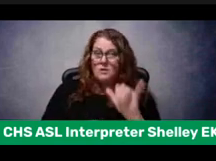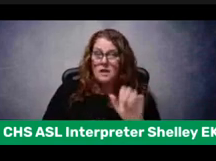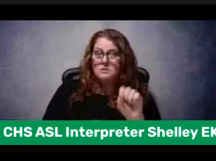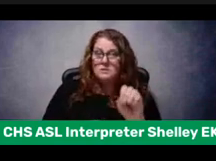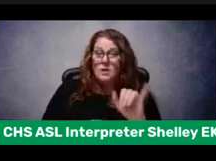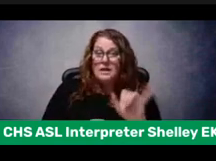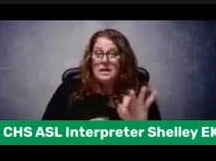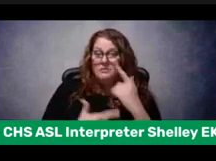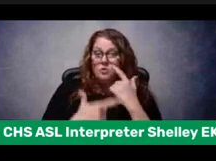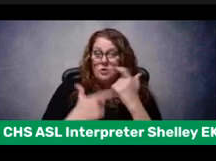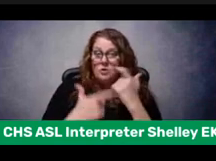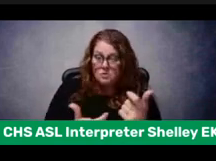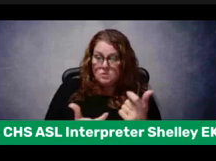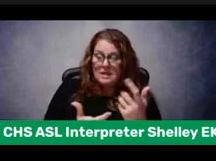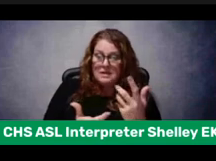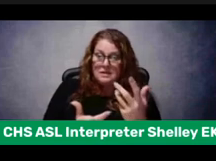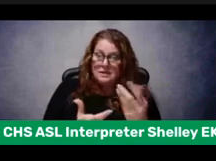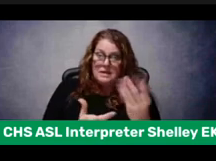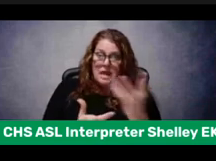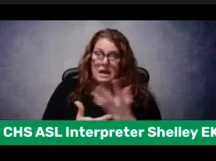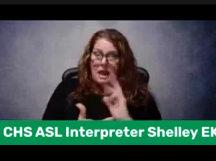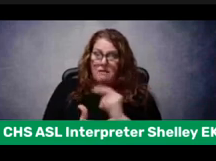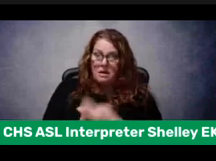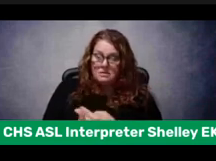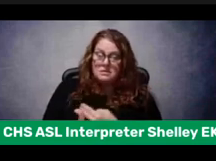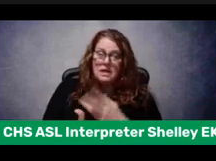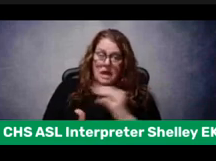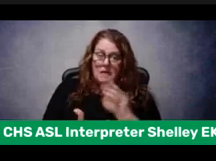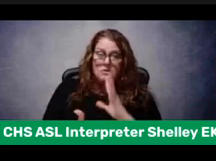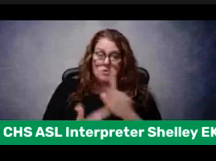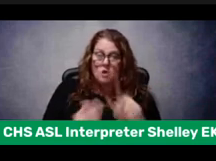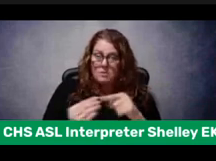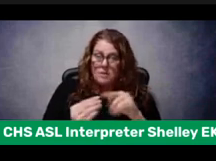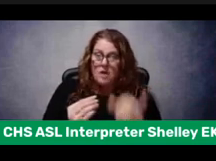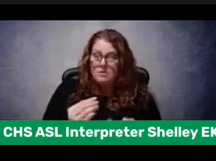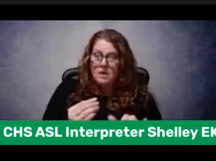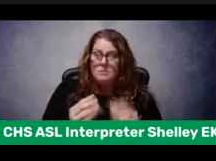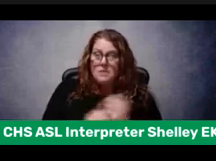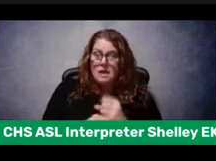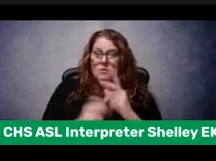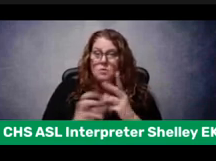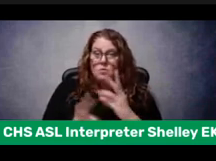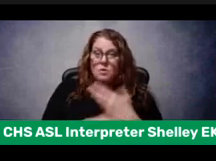you're interested, get at us and you know, let's talk about how we can make this world better.